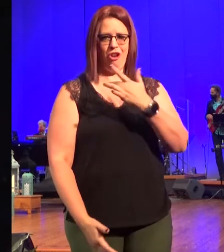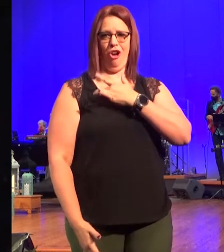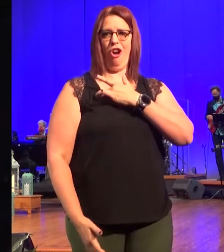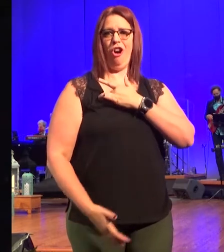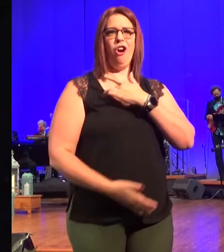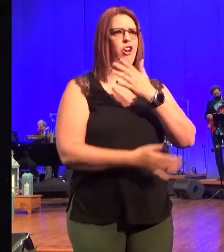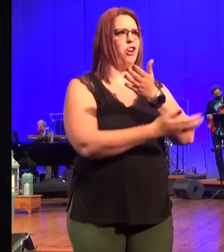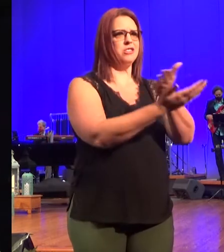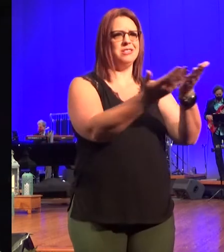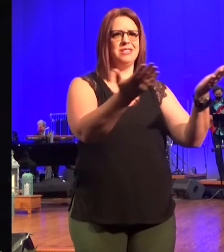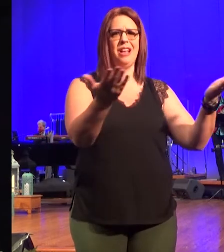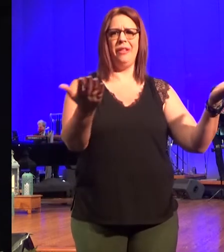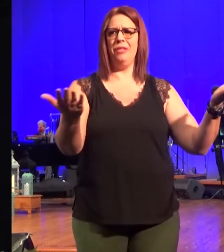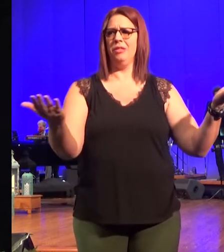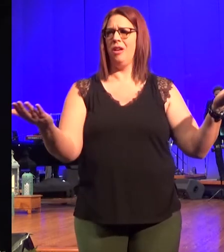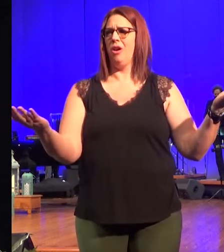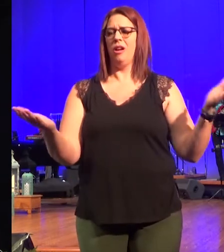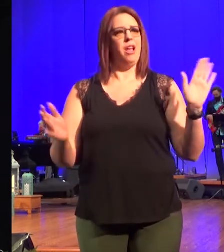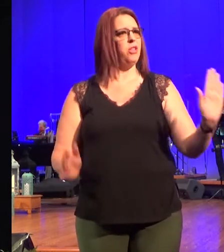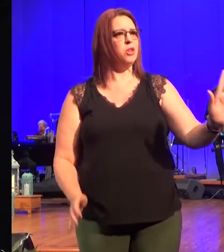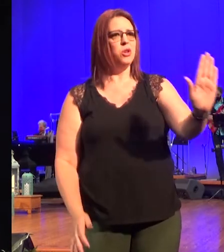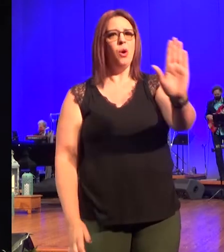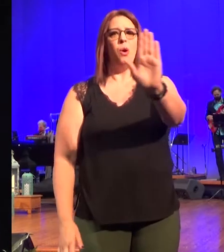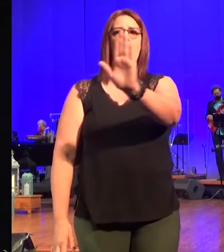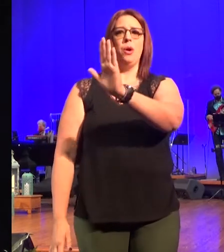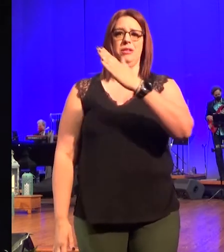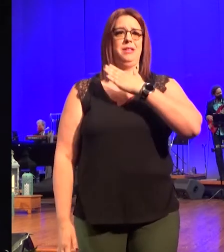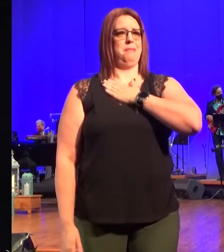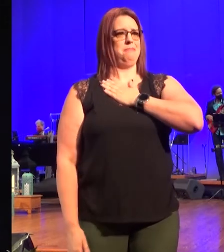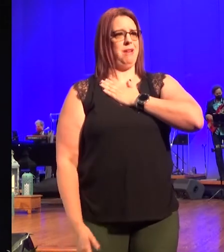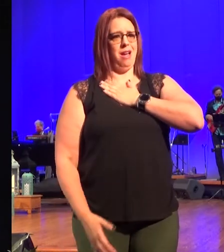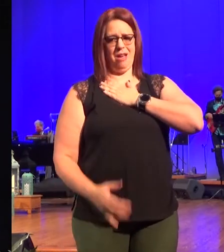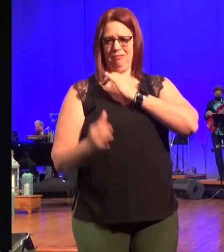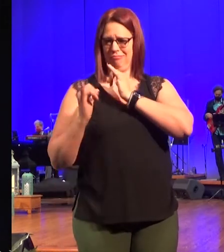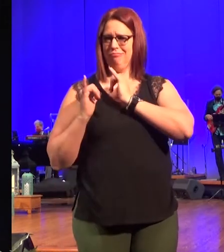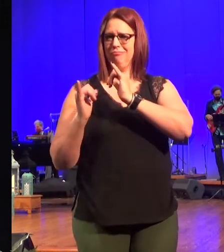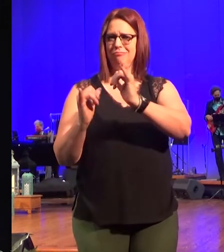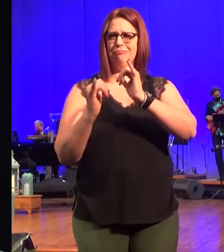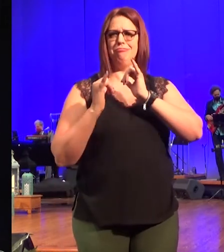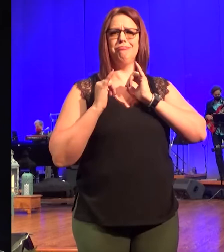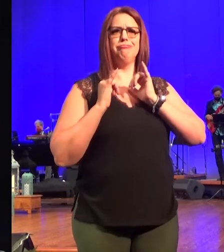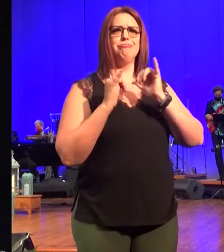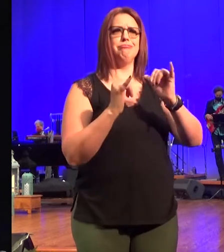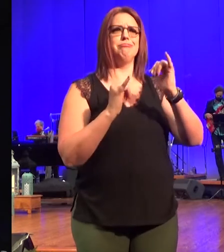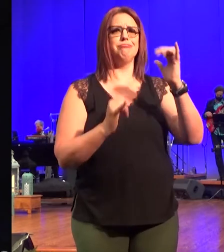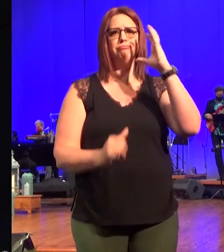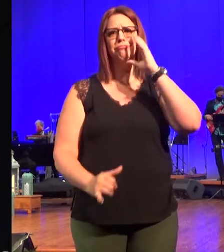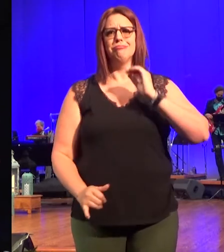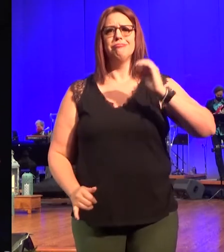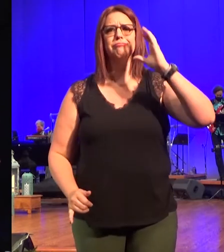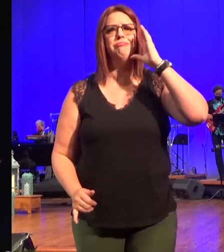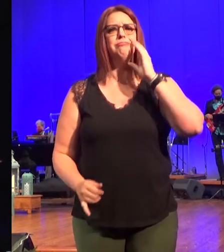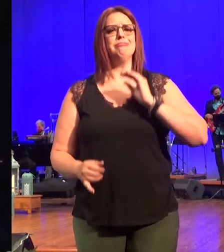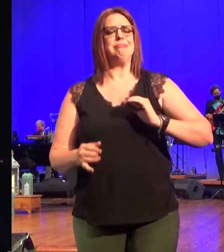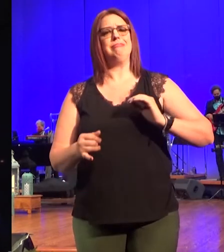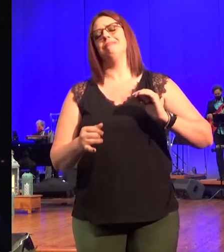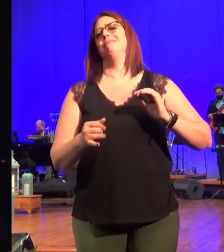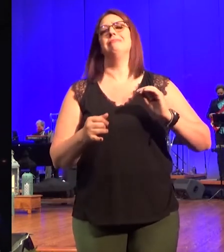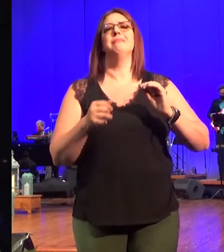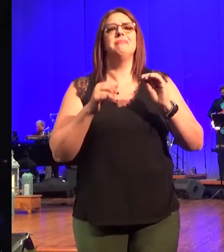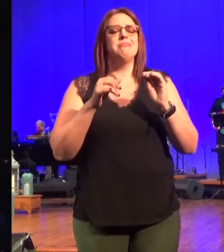find, hearts like yours and mine, torn by what we've done and